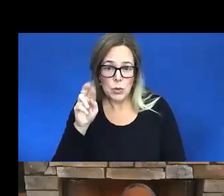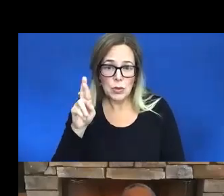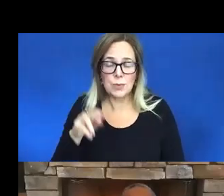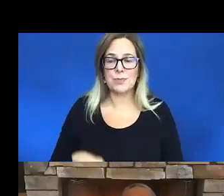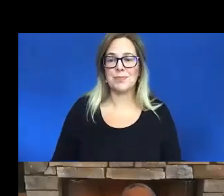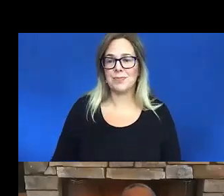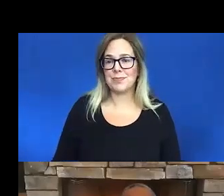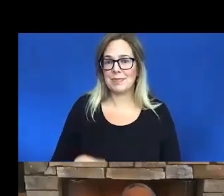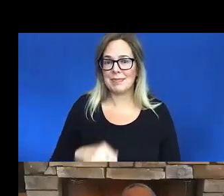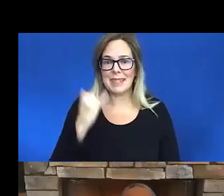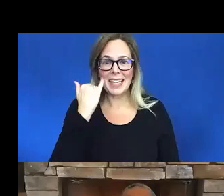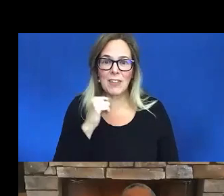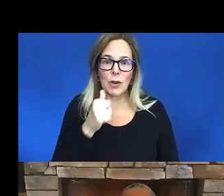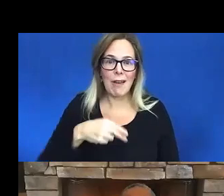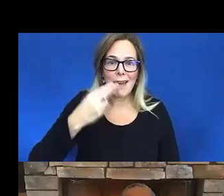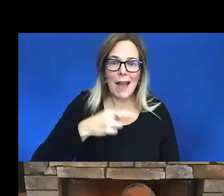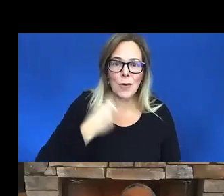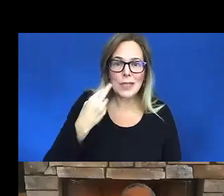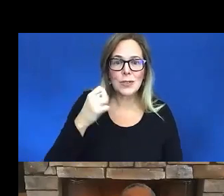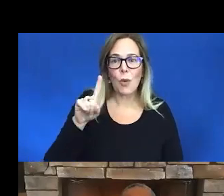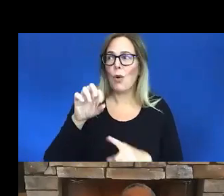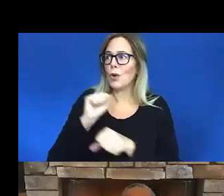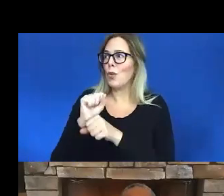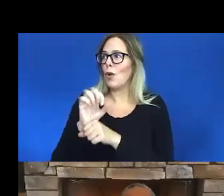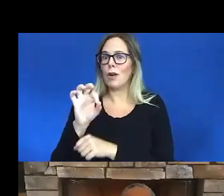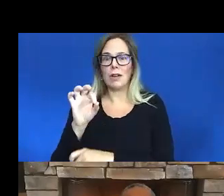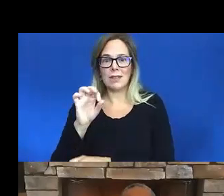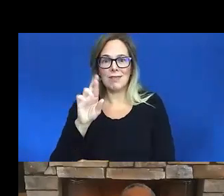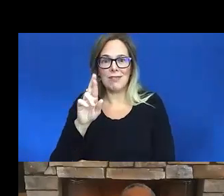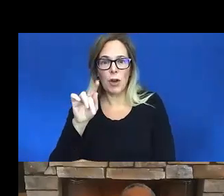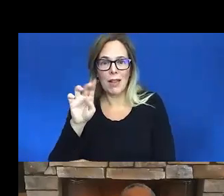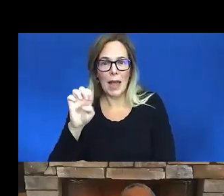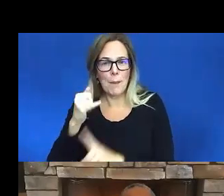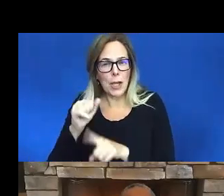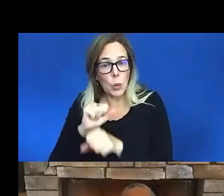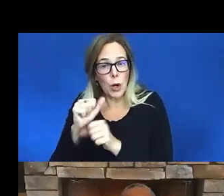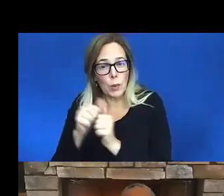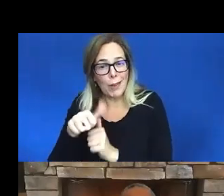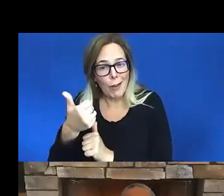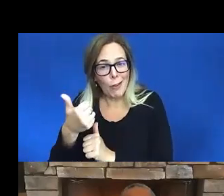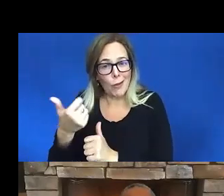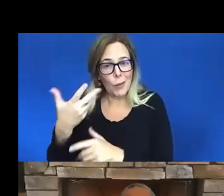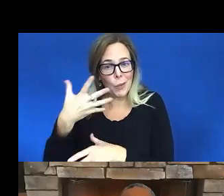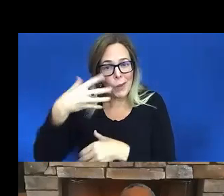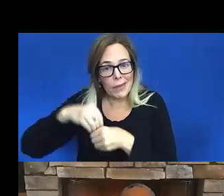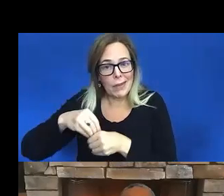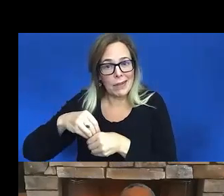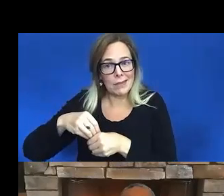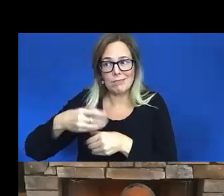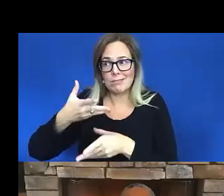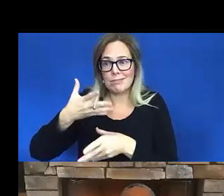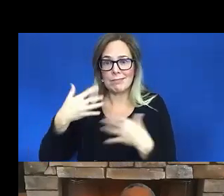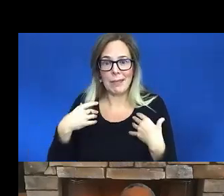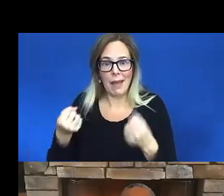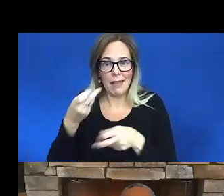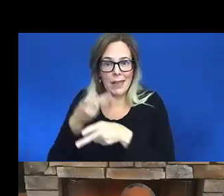but you work among other healthcare workers, you certainly could qualify for getting